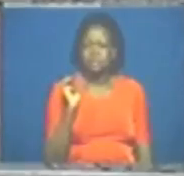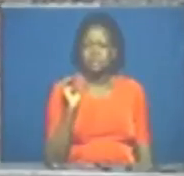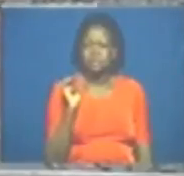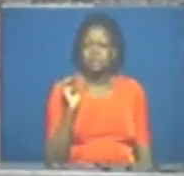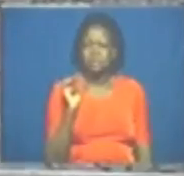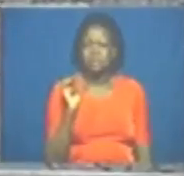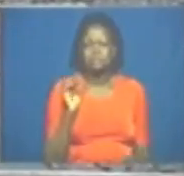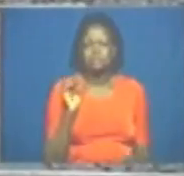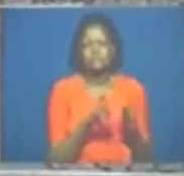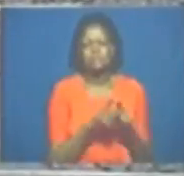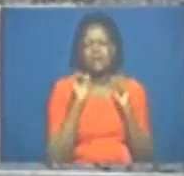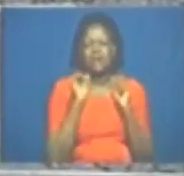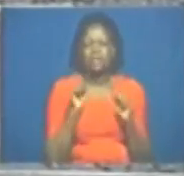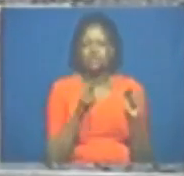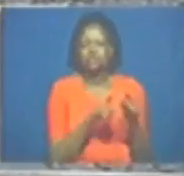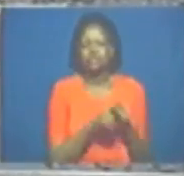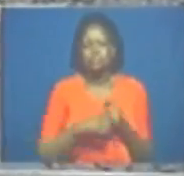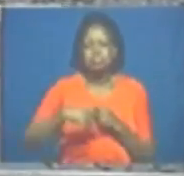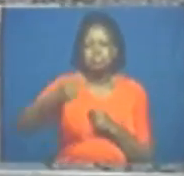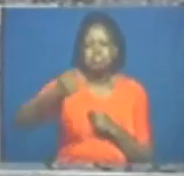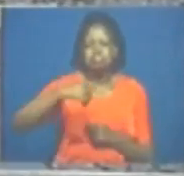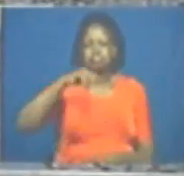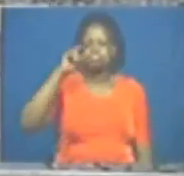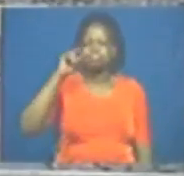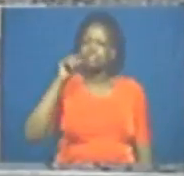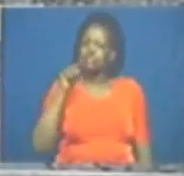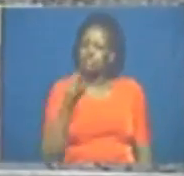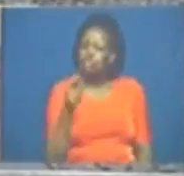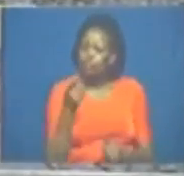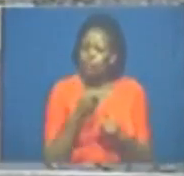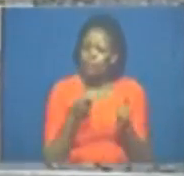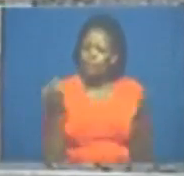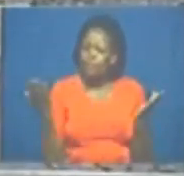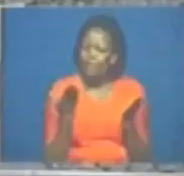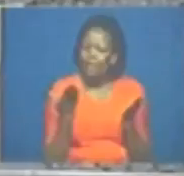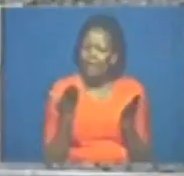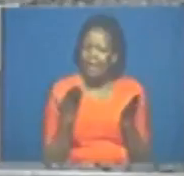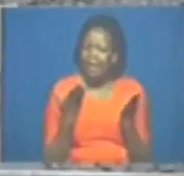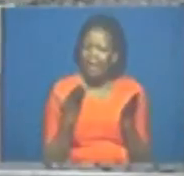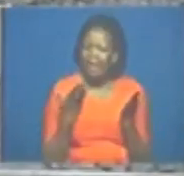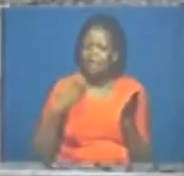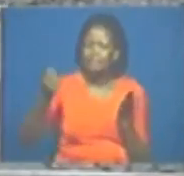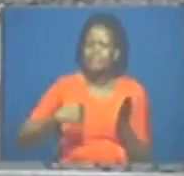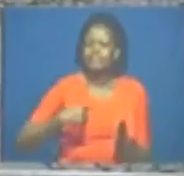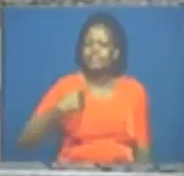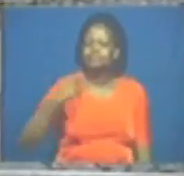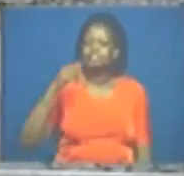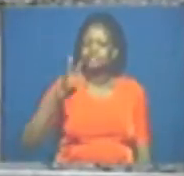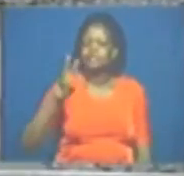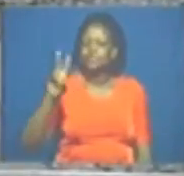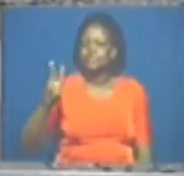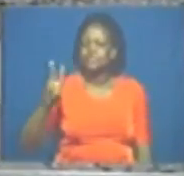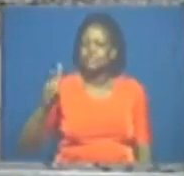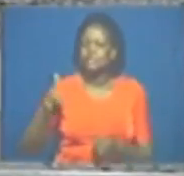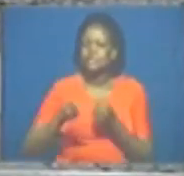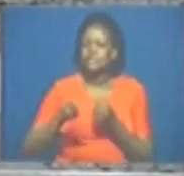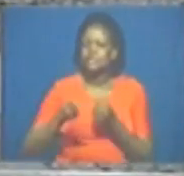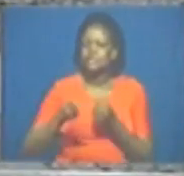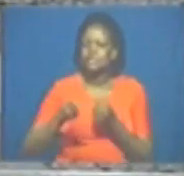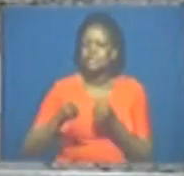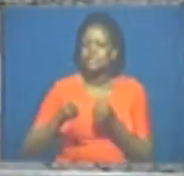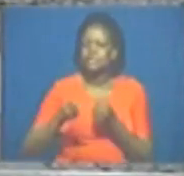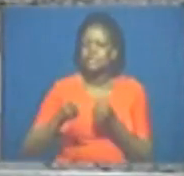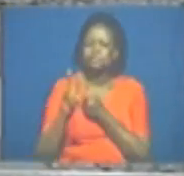Well, you can also send us a text beginning with where you are viewing us from, 22126, right on your screen. And on